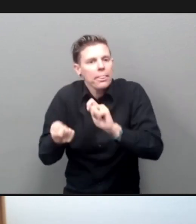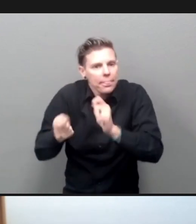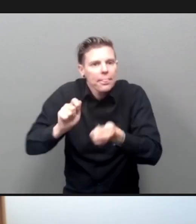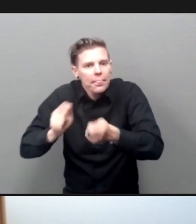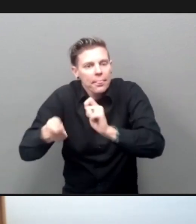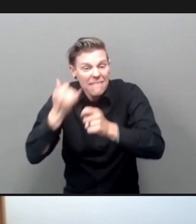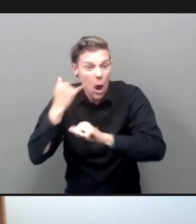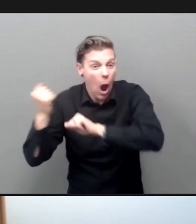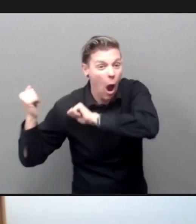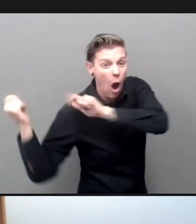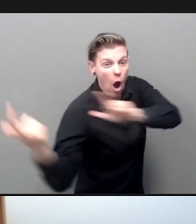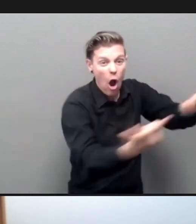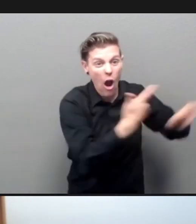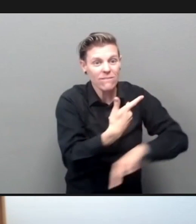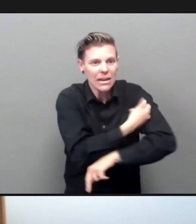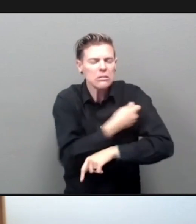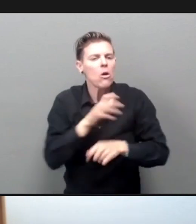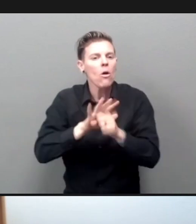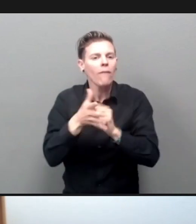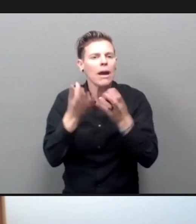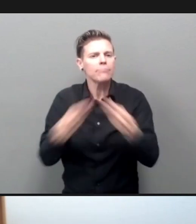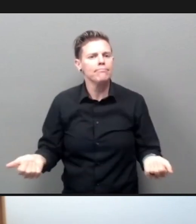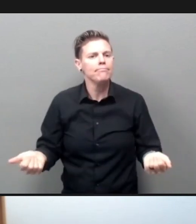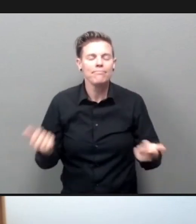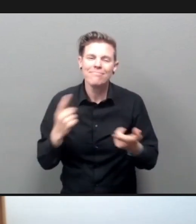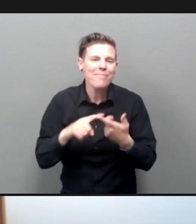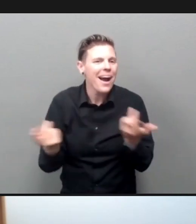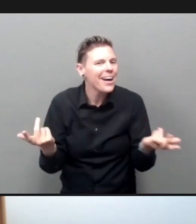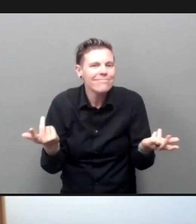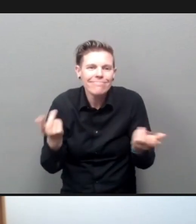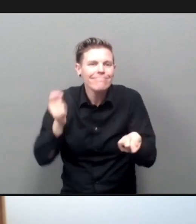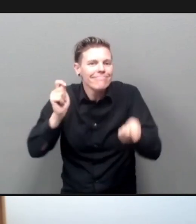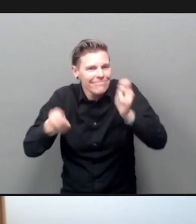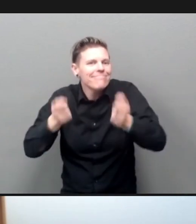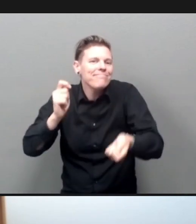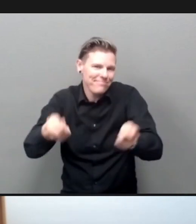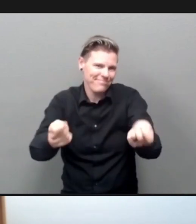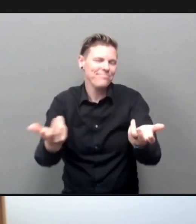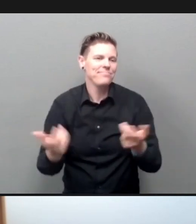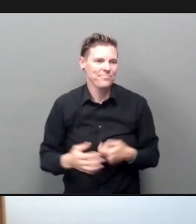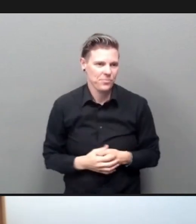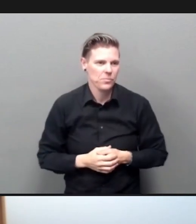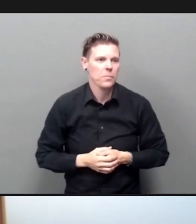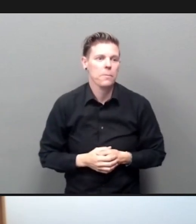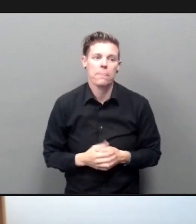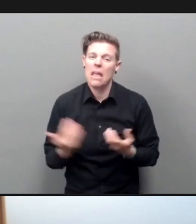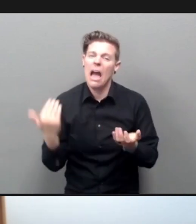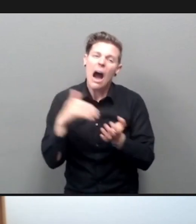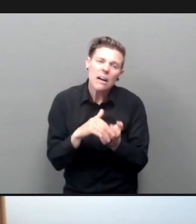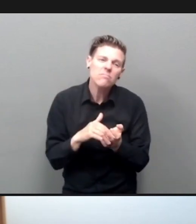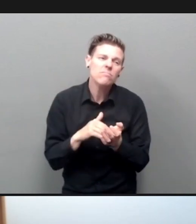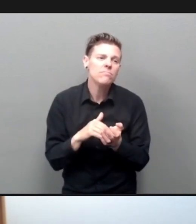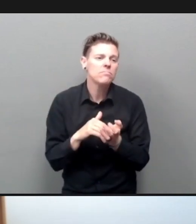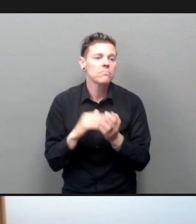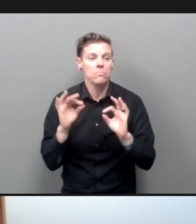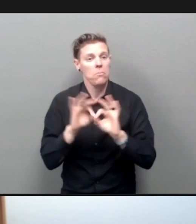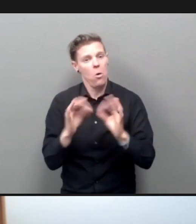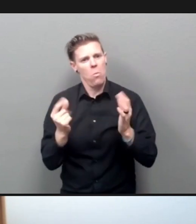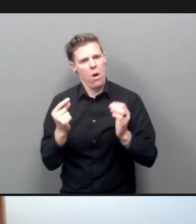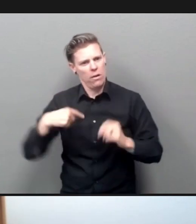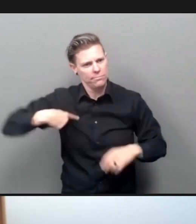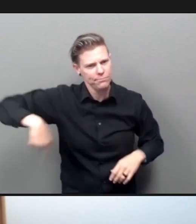as a healthcare system also continue to, especially at the DOH, continue to think about how are we reaching those most